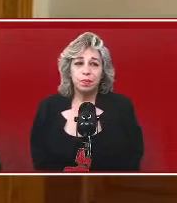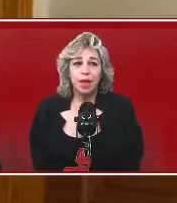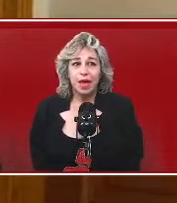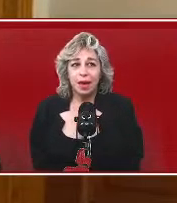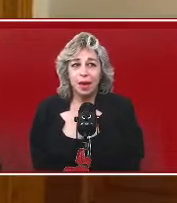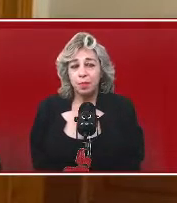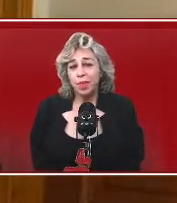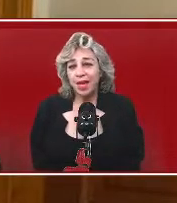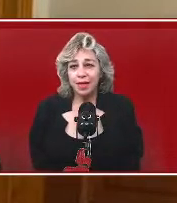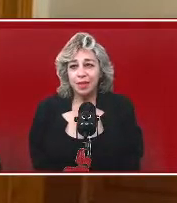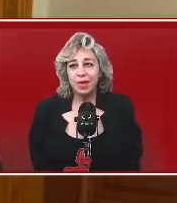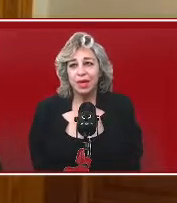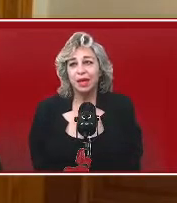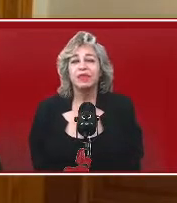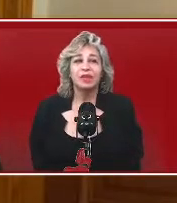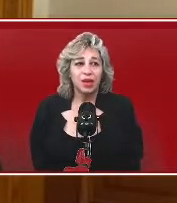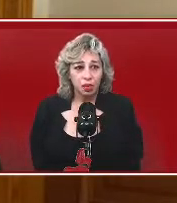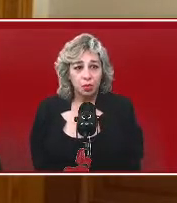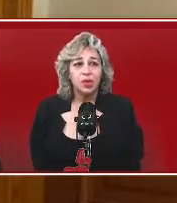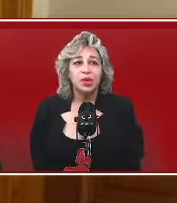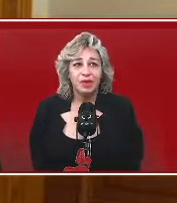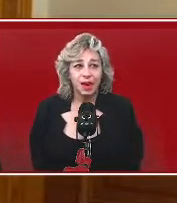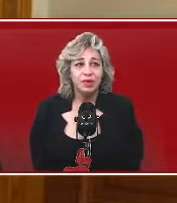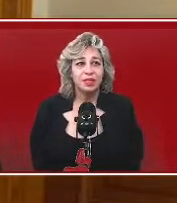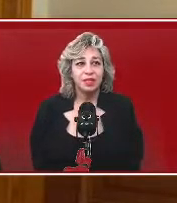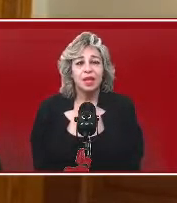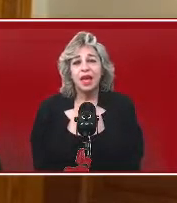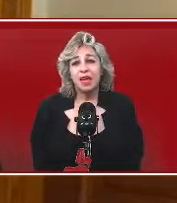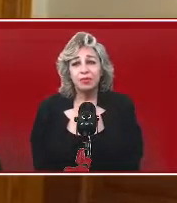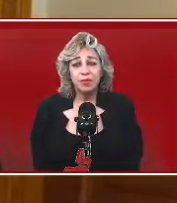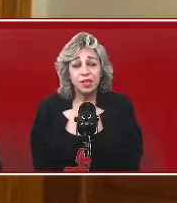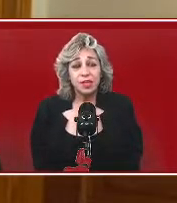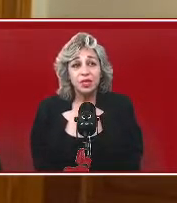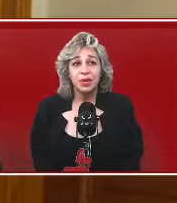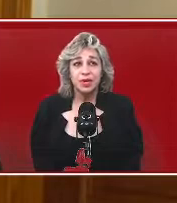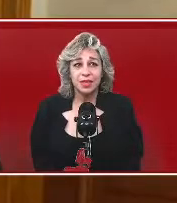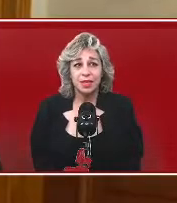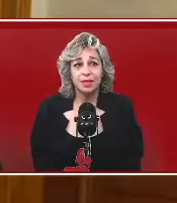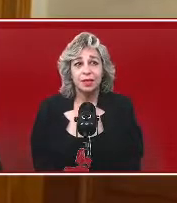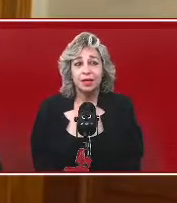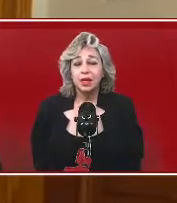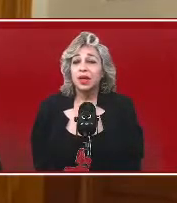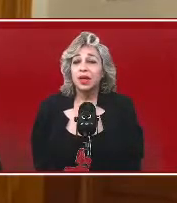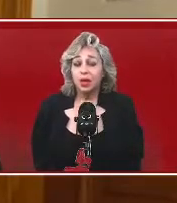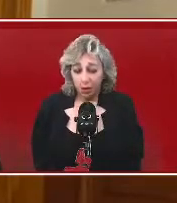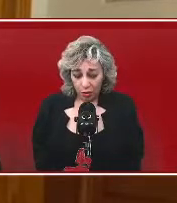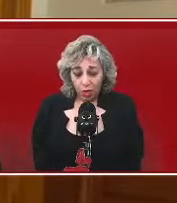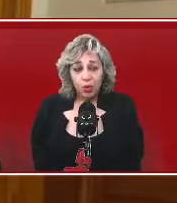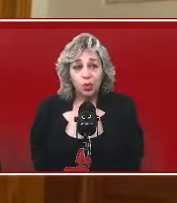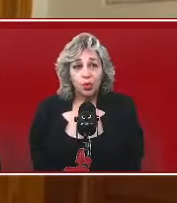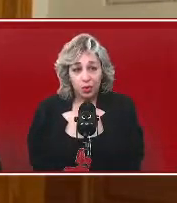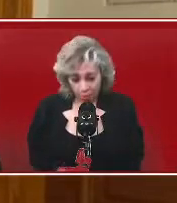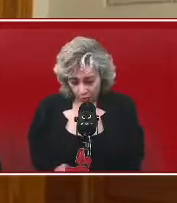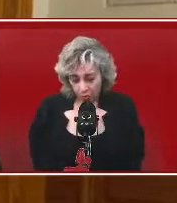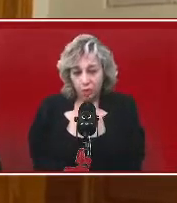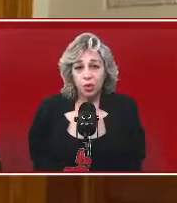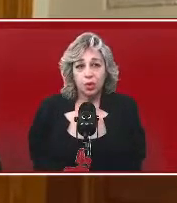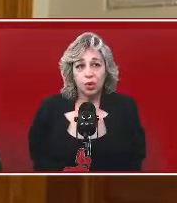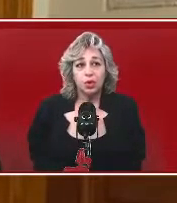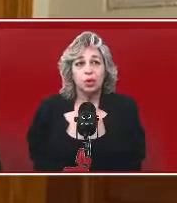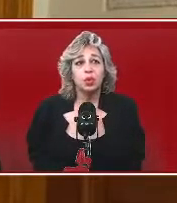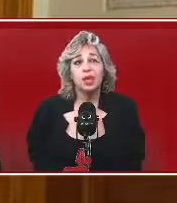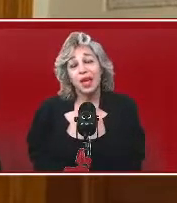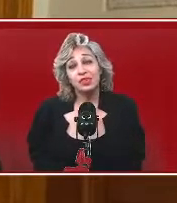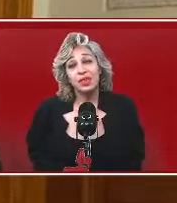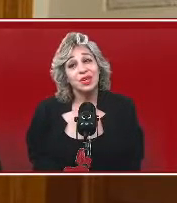this pandemic of coronavirus. Por eso and for tenemos this que reason, continuar con las recomendaciones de los